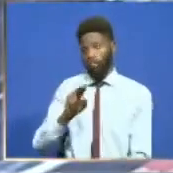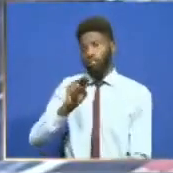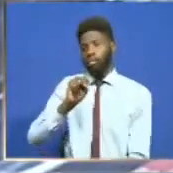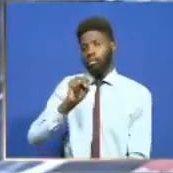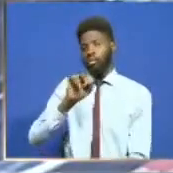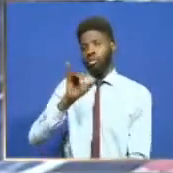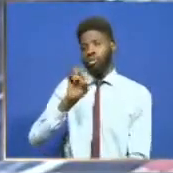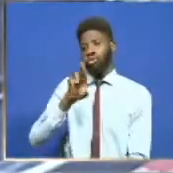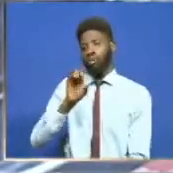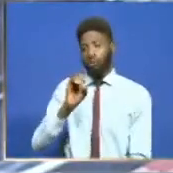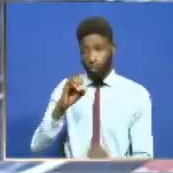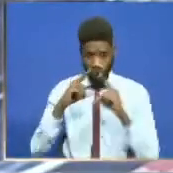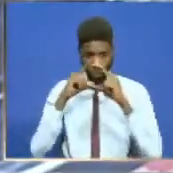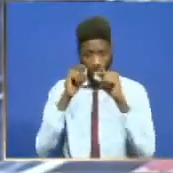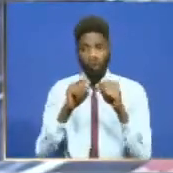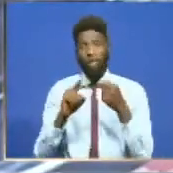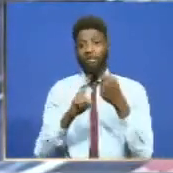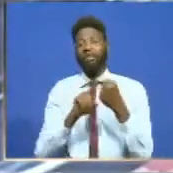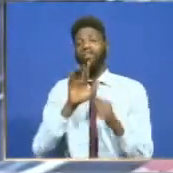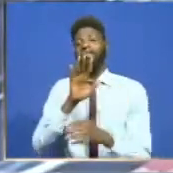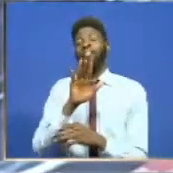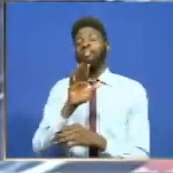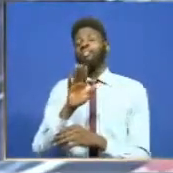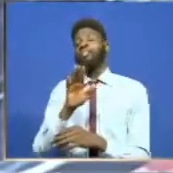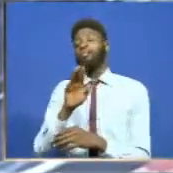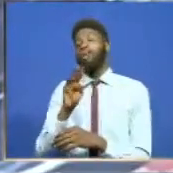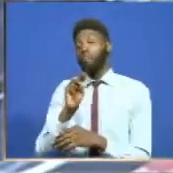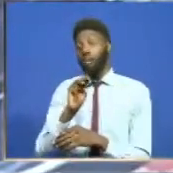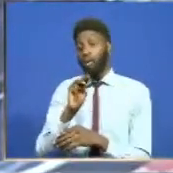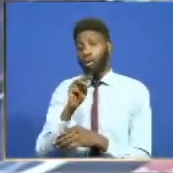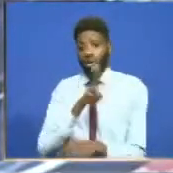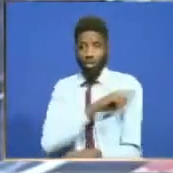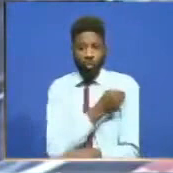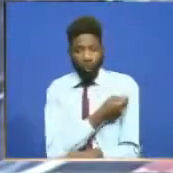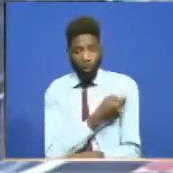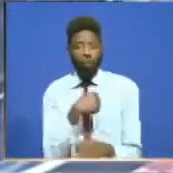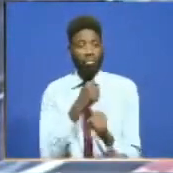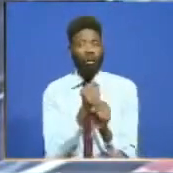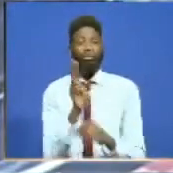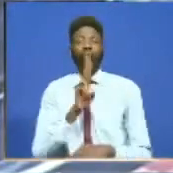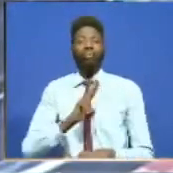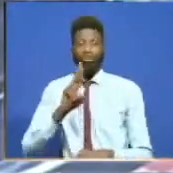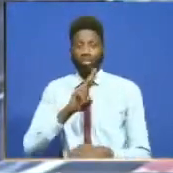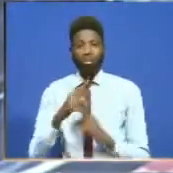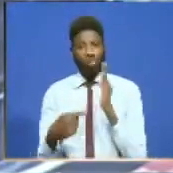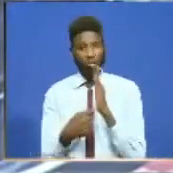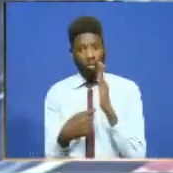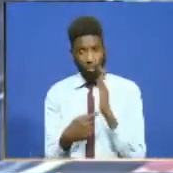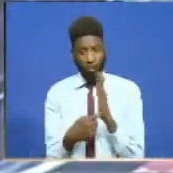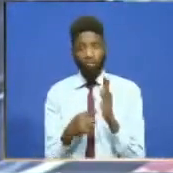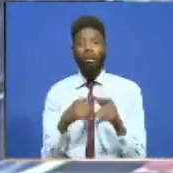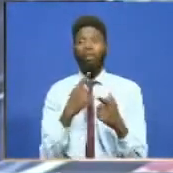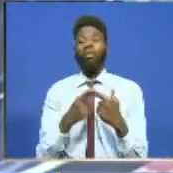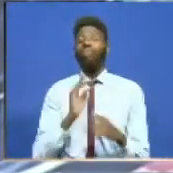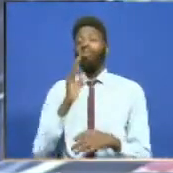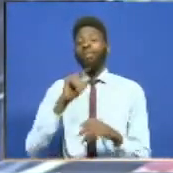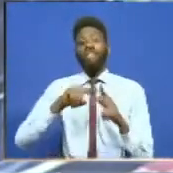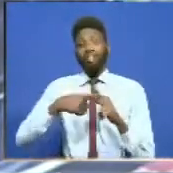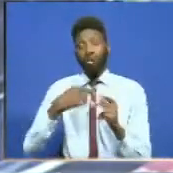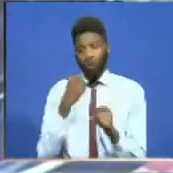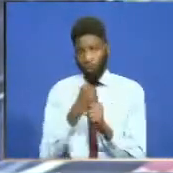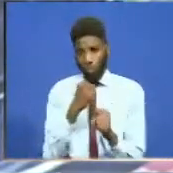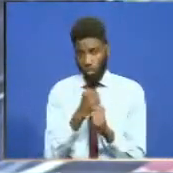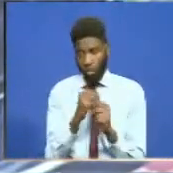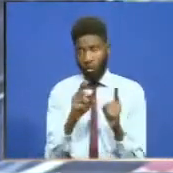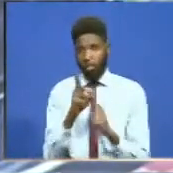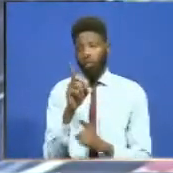shillings hospital is being built using prefabricated technology and is expected to be operational by 20th